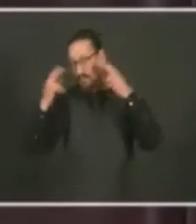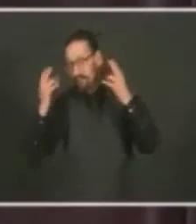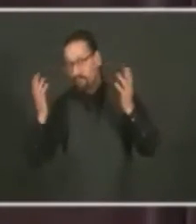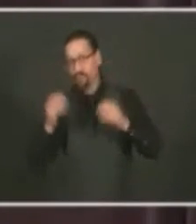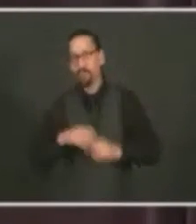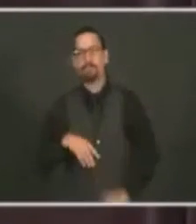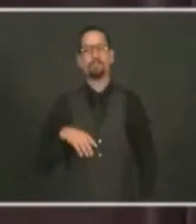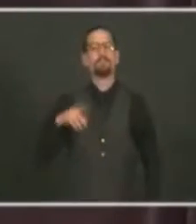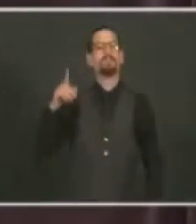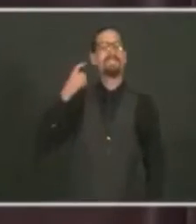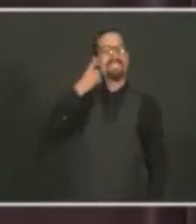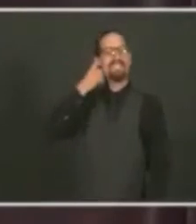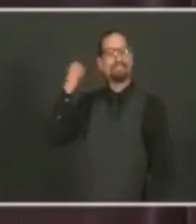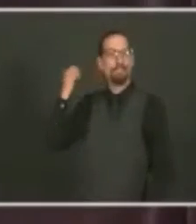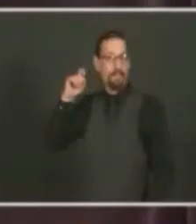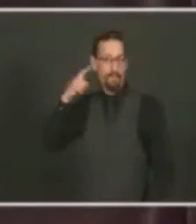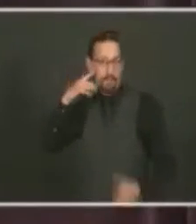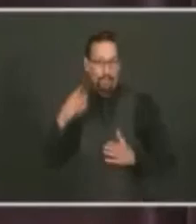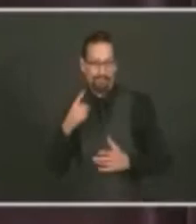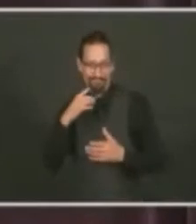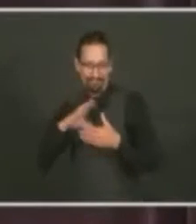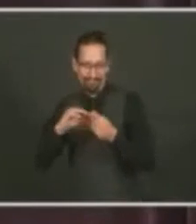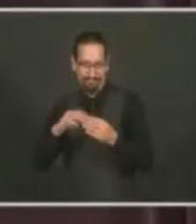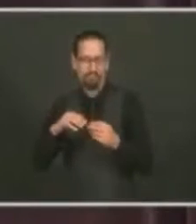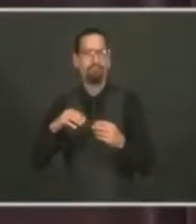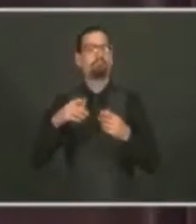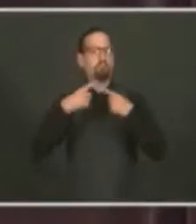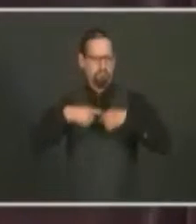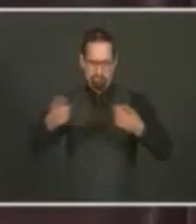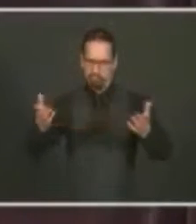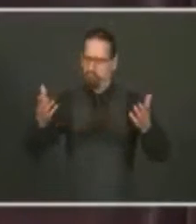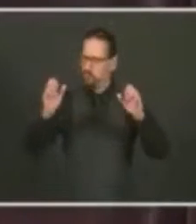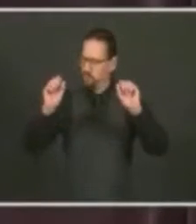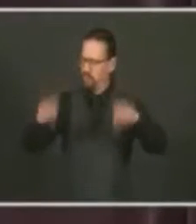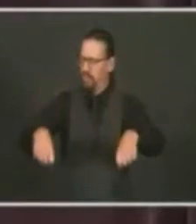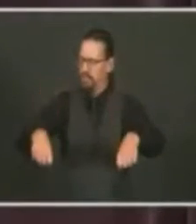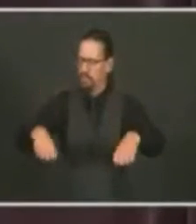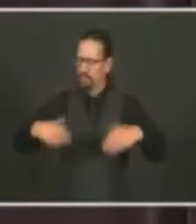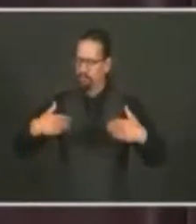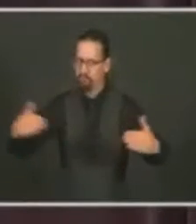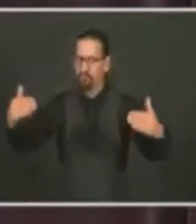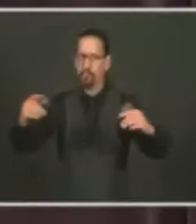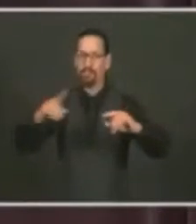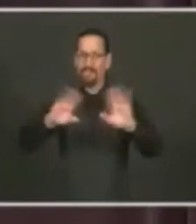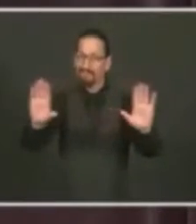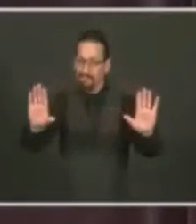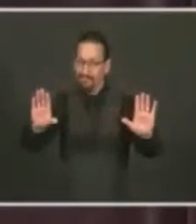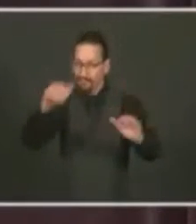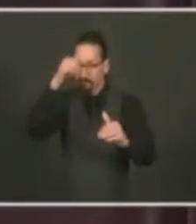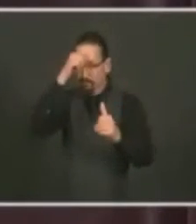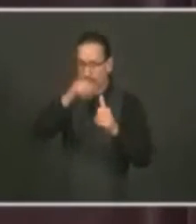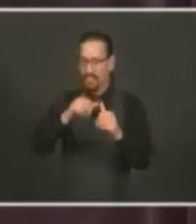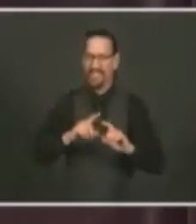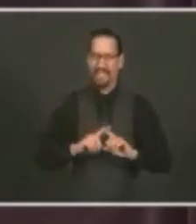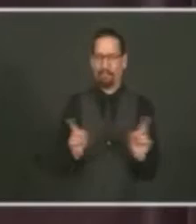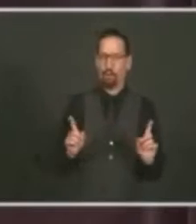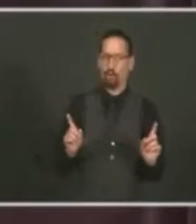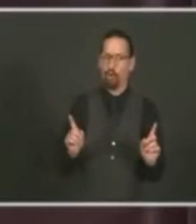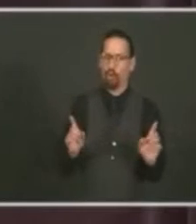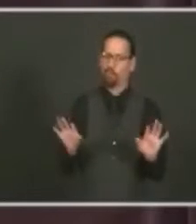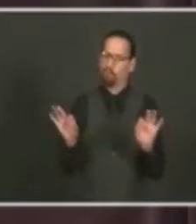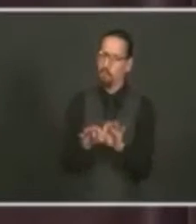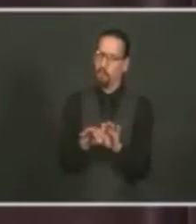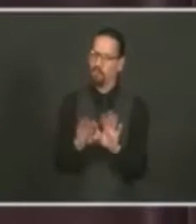want Halloween to go on, but it has to be done differently this year, just like so many other things that we're doing is being